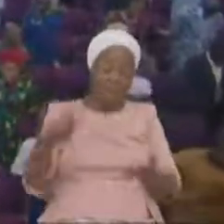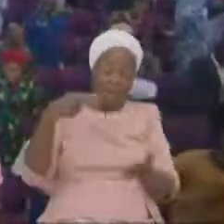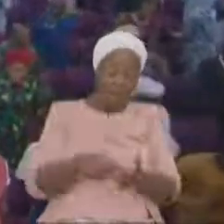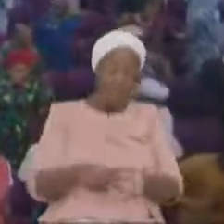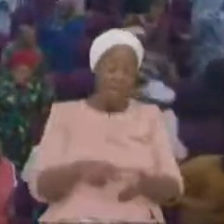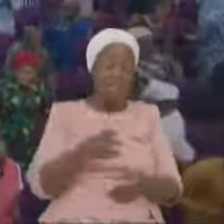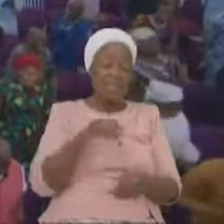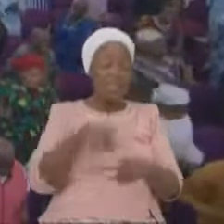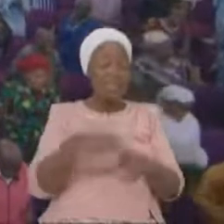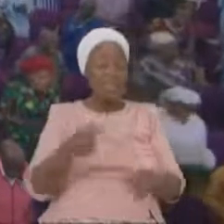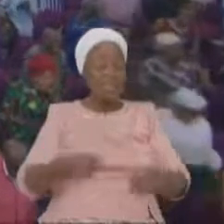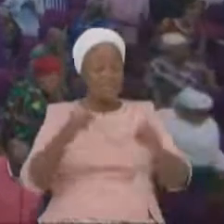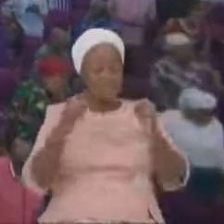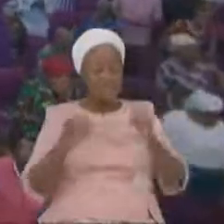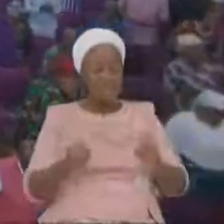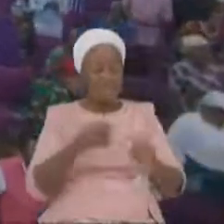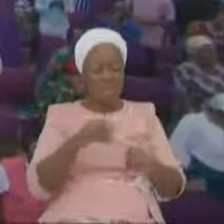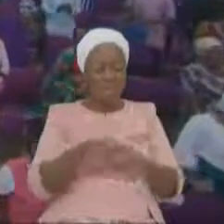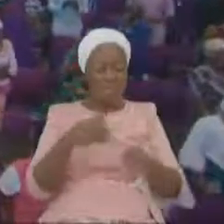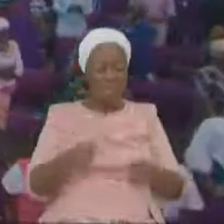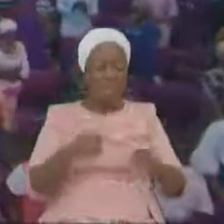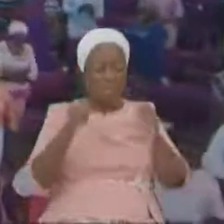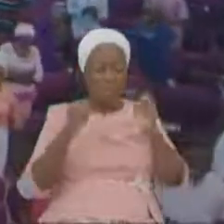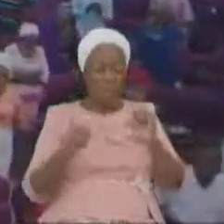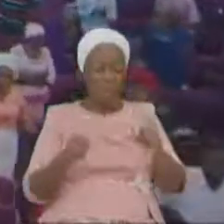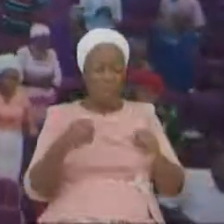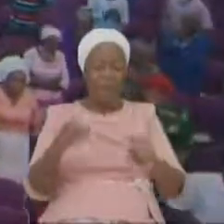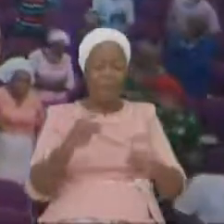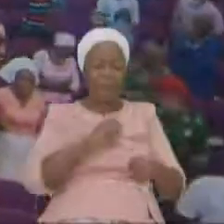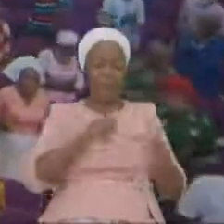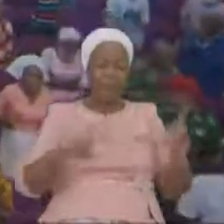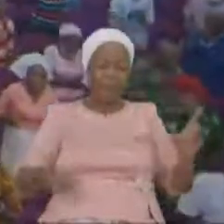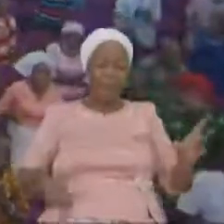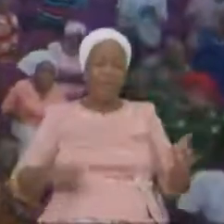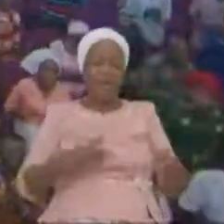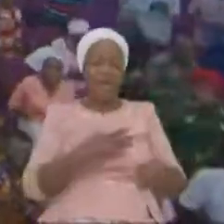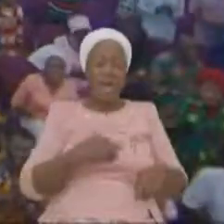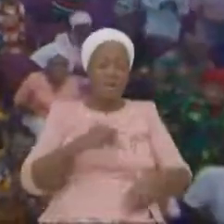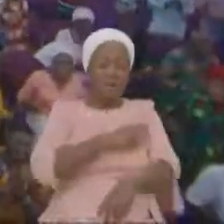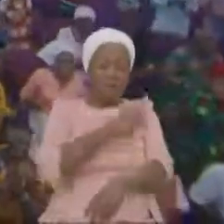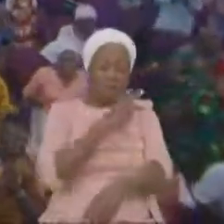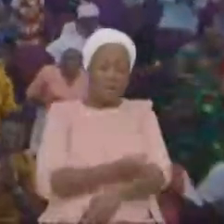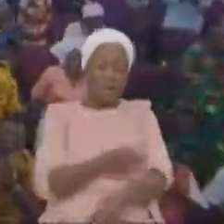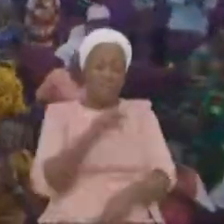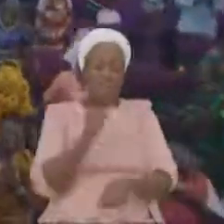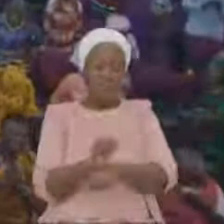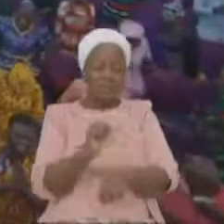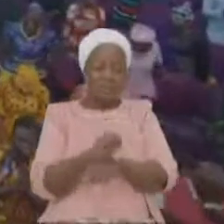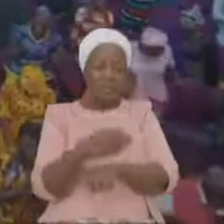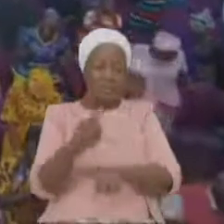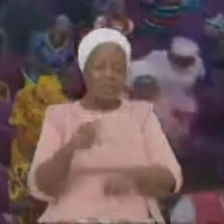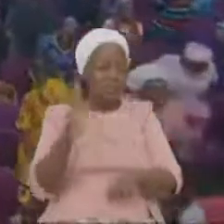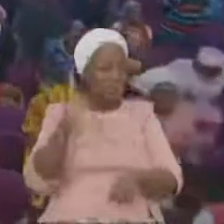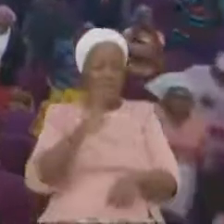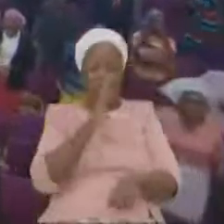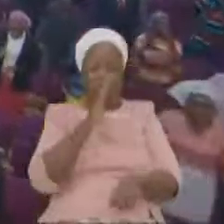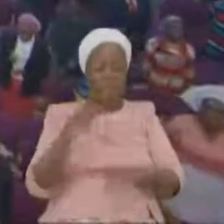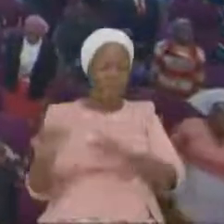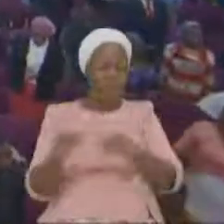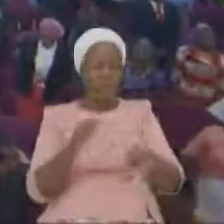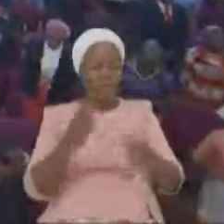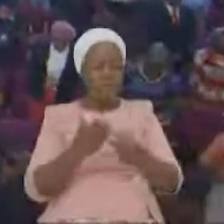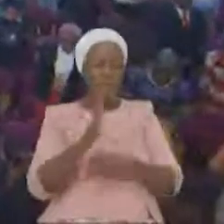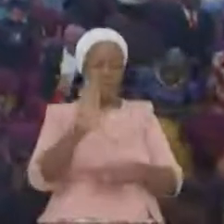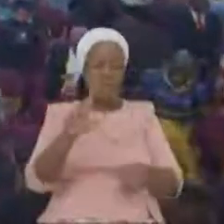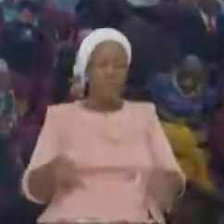in the strength and the power of the Lord. And mighty works will be done through